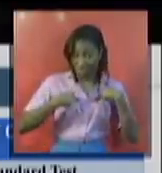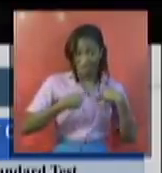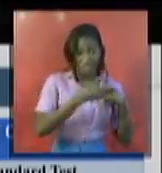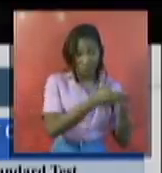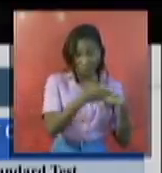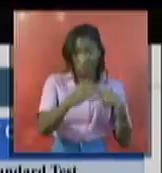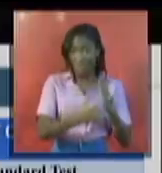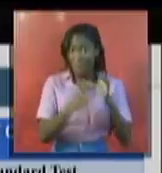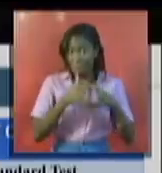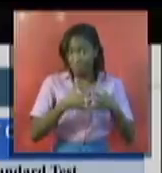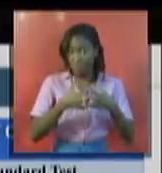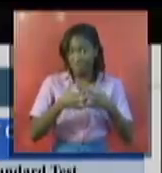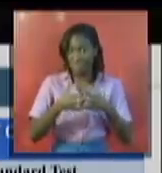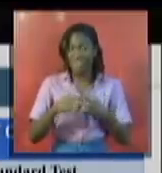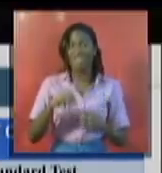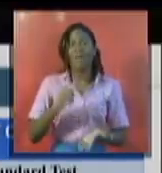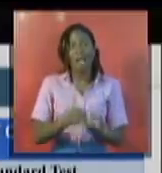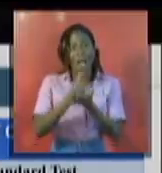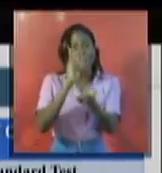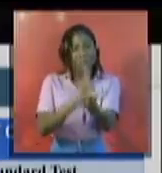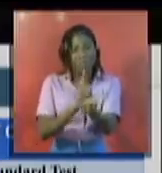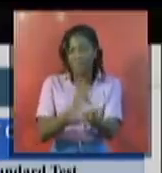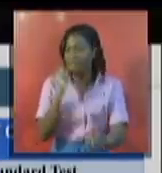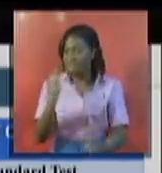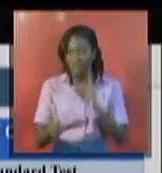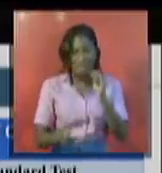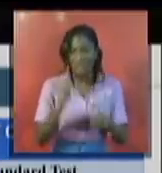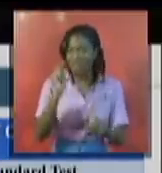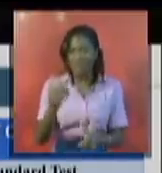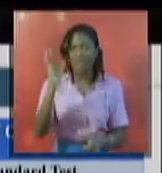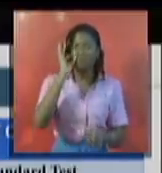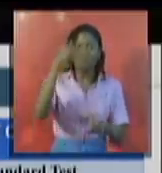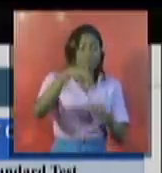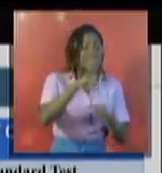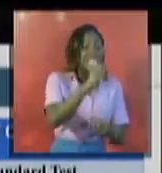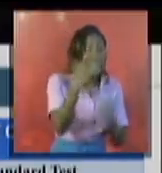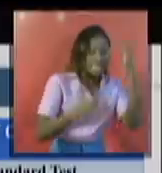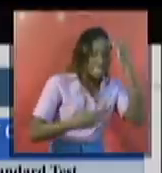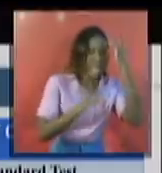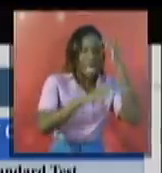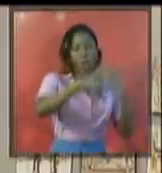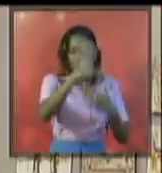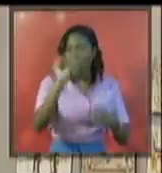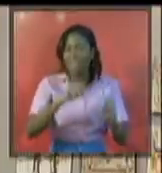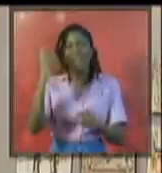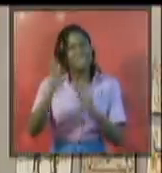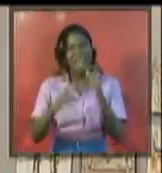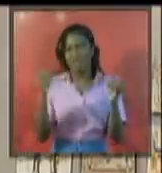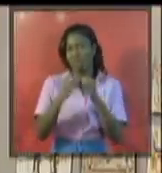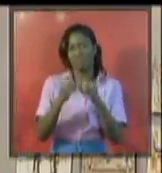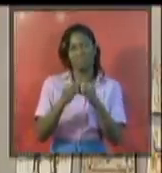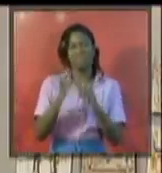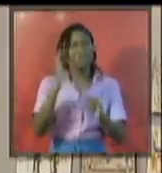professionals to be much more agile in their processing of patients. When a patient presents at A&E, once these